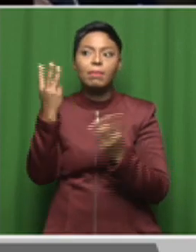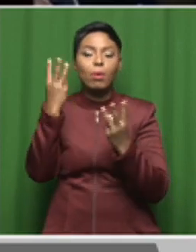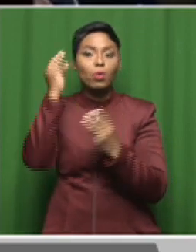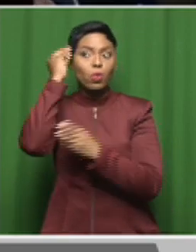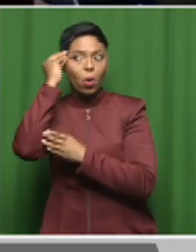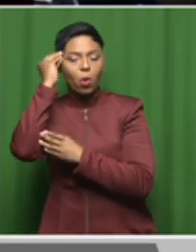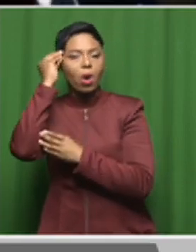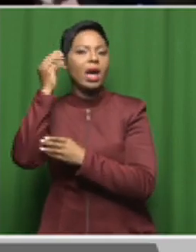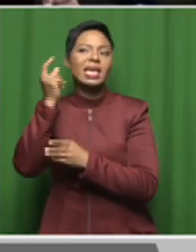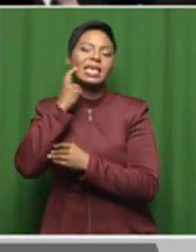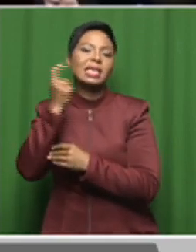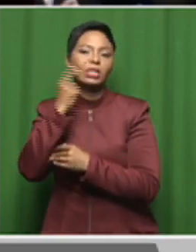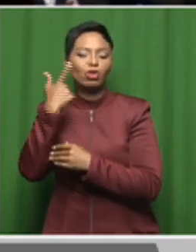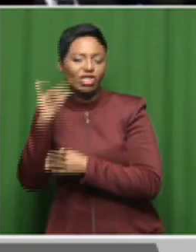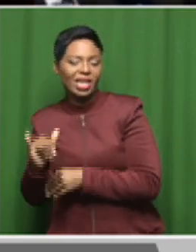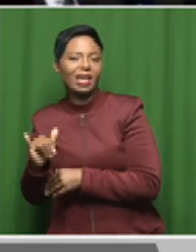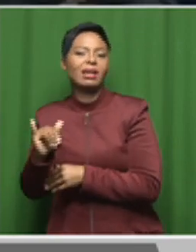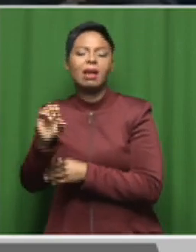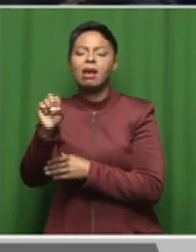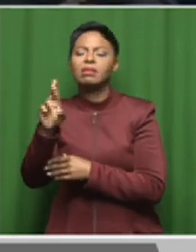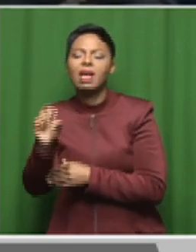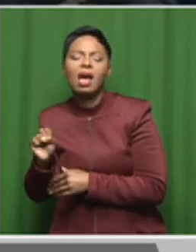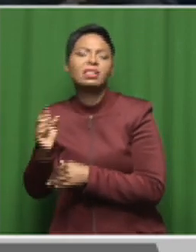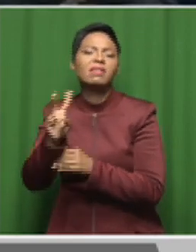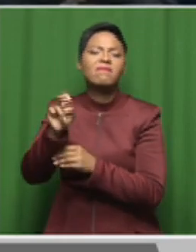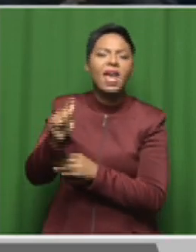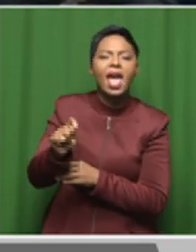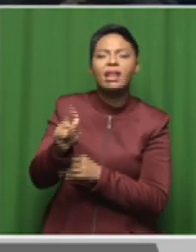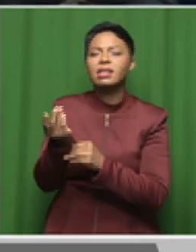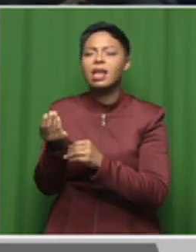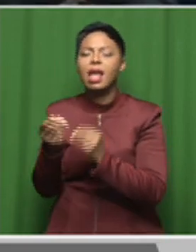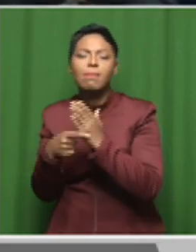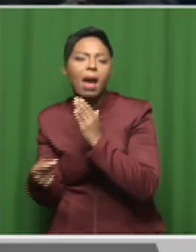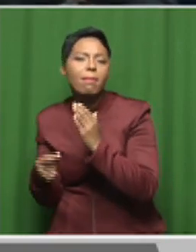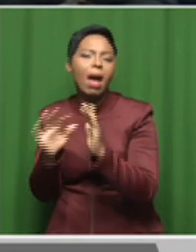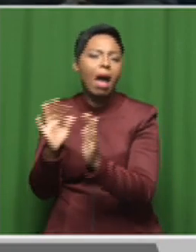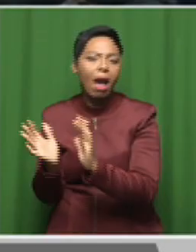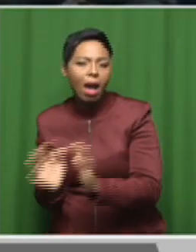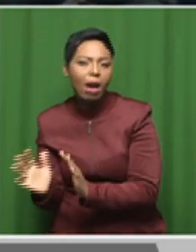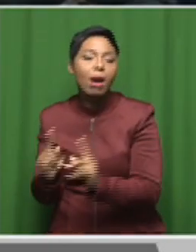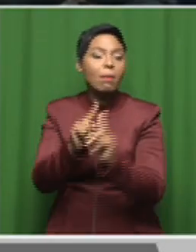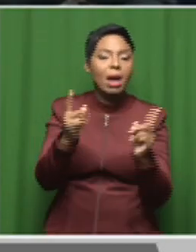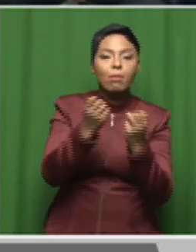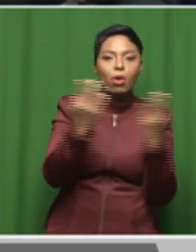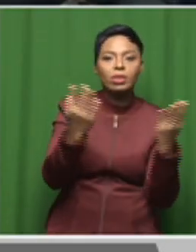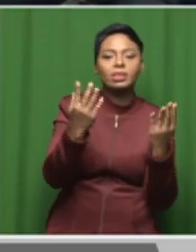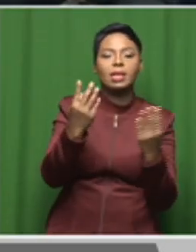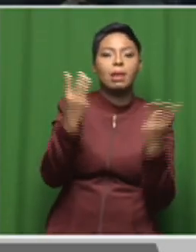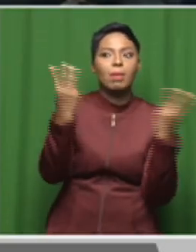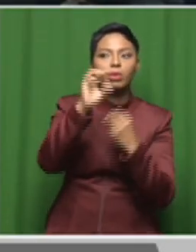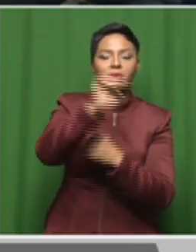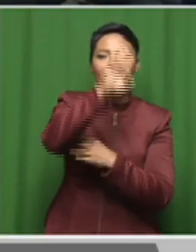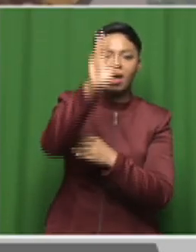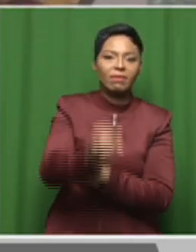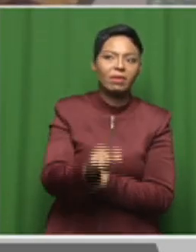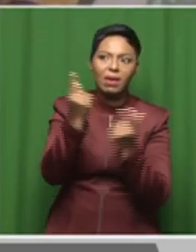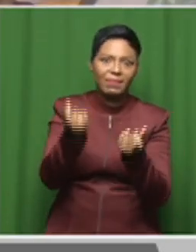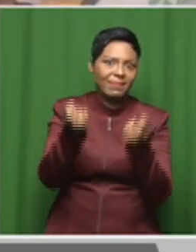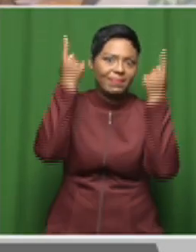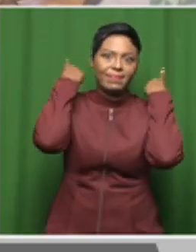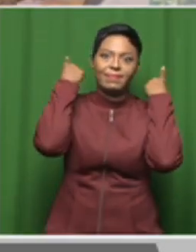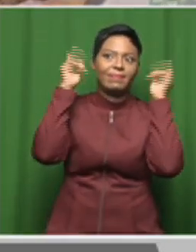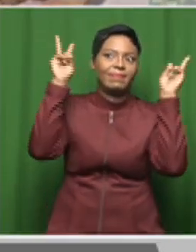there's a lot of people in South Africa that doesn't necessarily have the exposure or have the